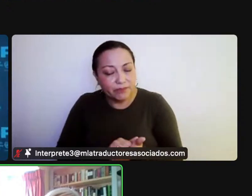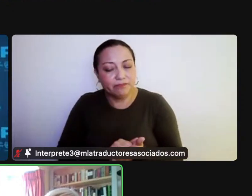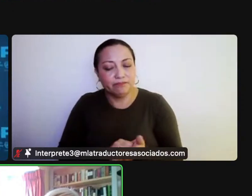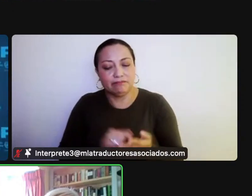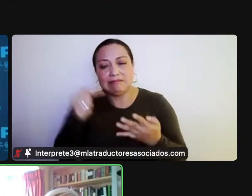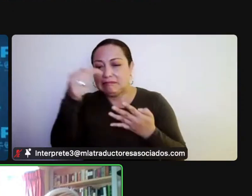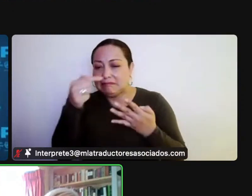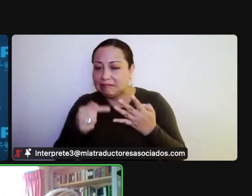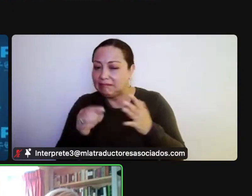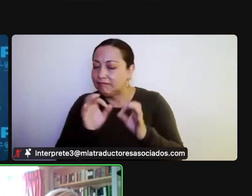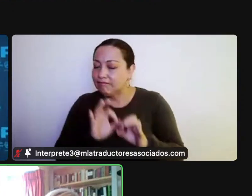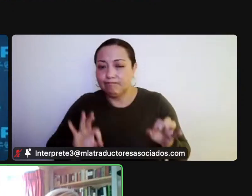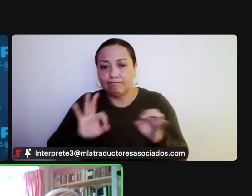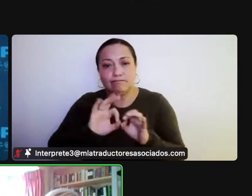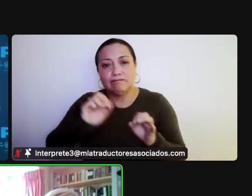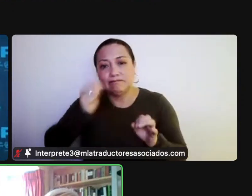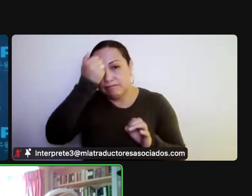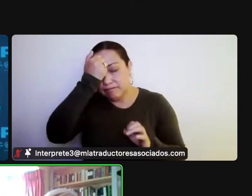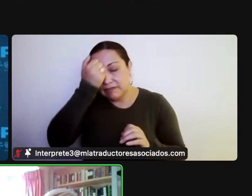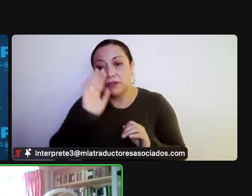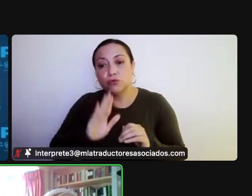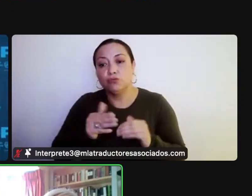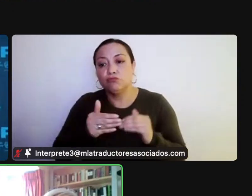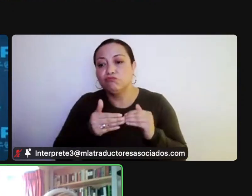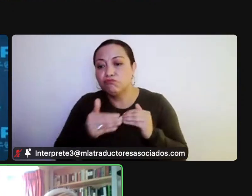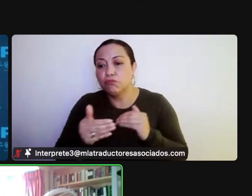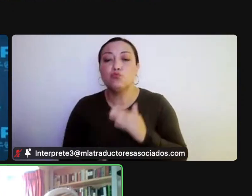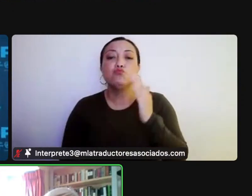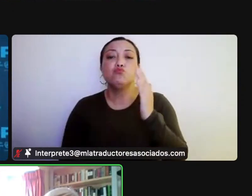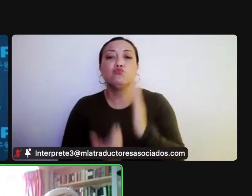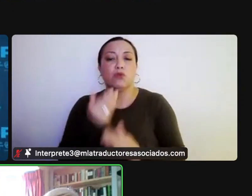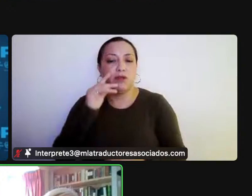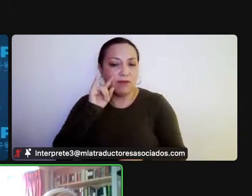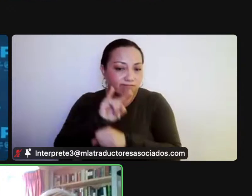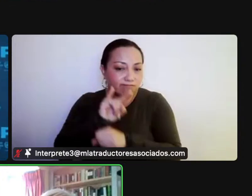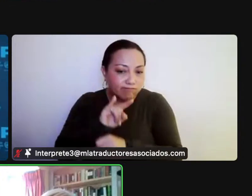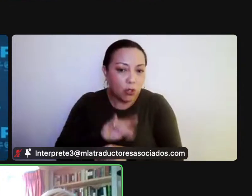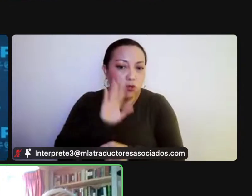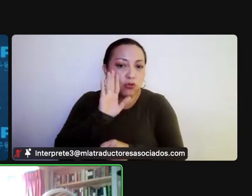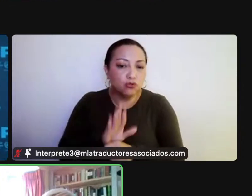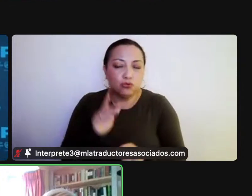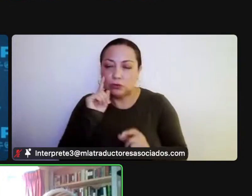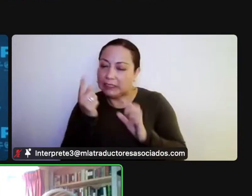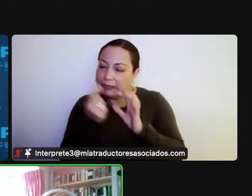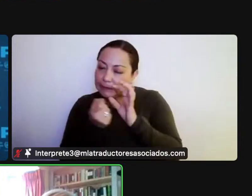most important aspects of any new surveillance,